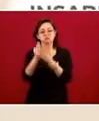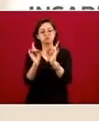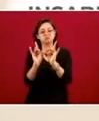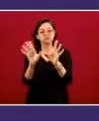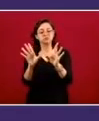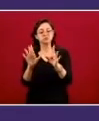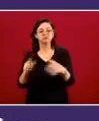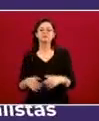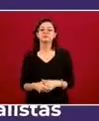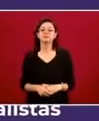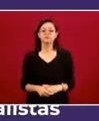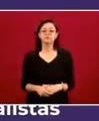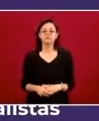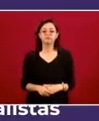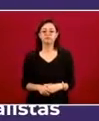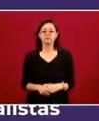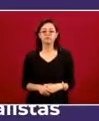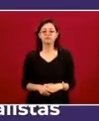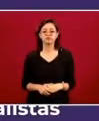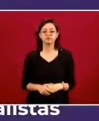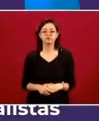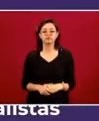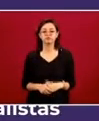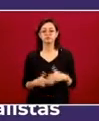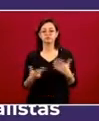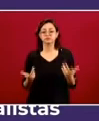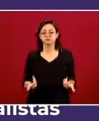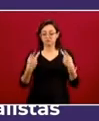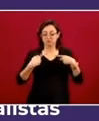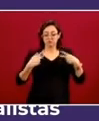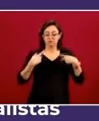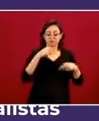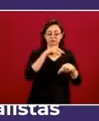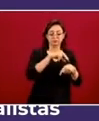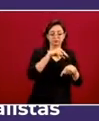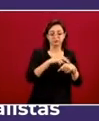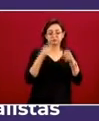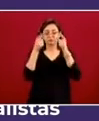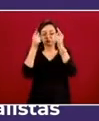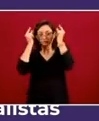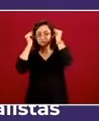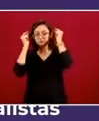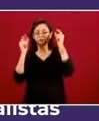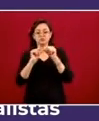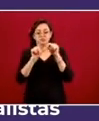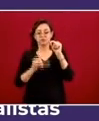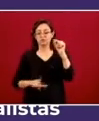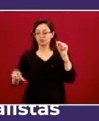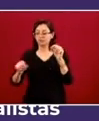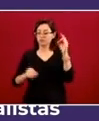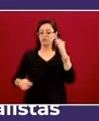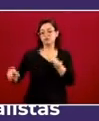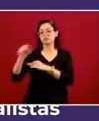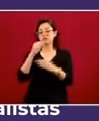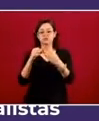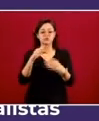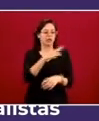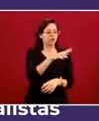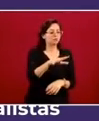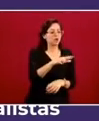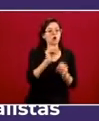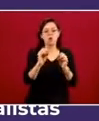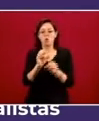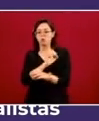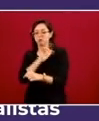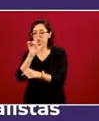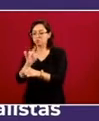will allow us to be better prepared when dealing with this emergency situation. In this way, we